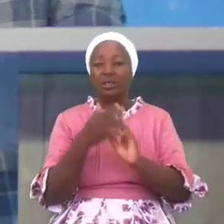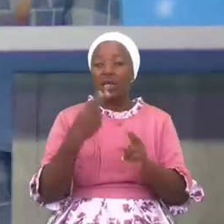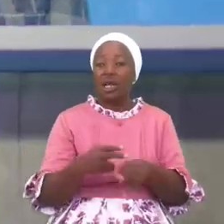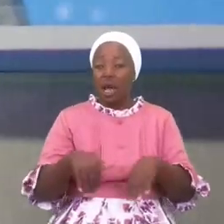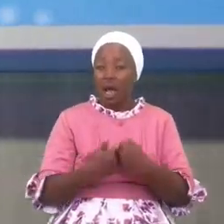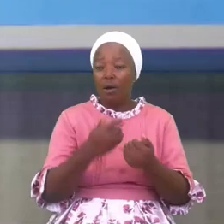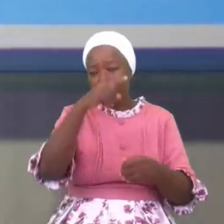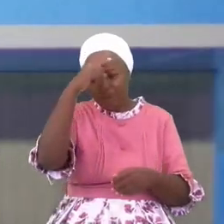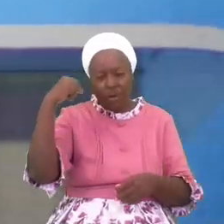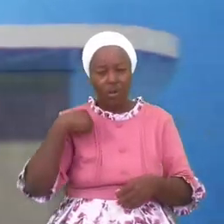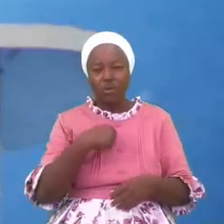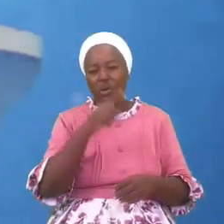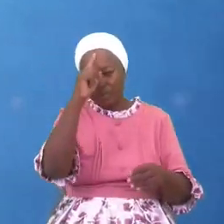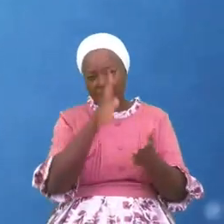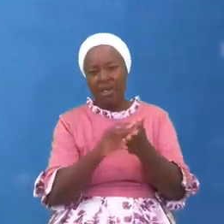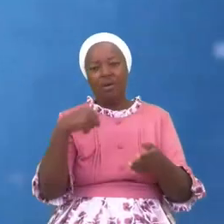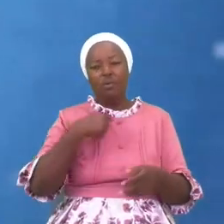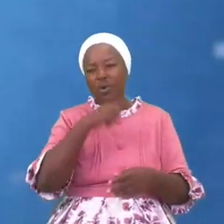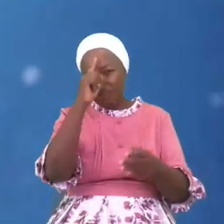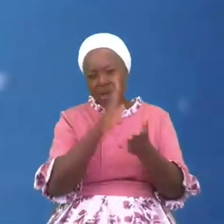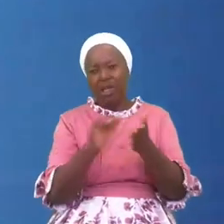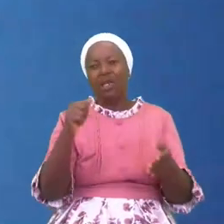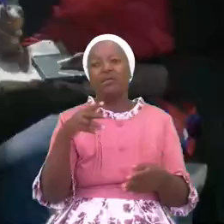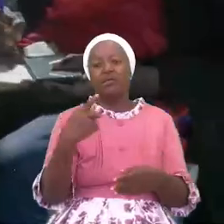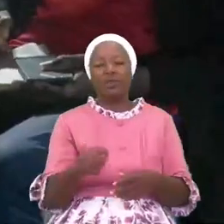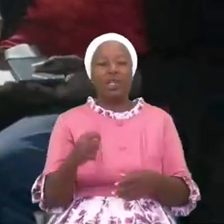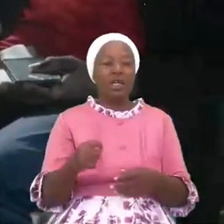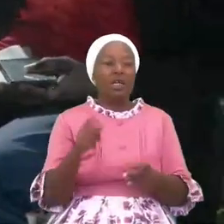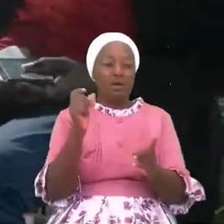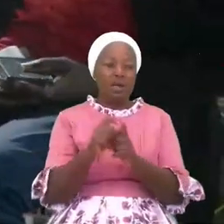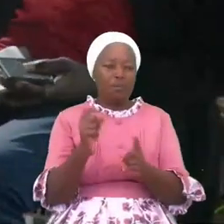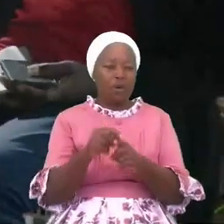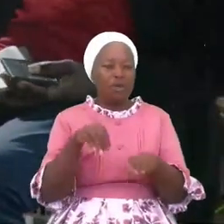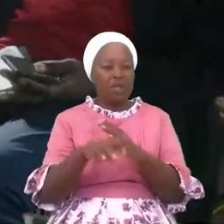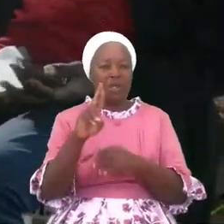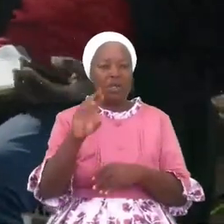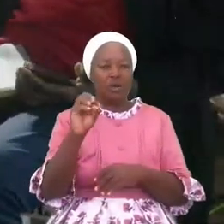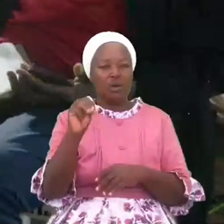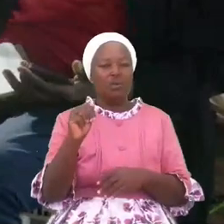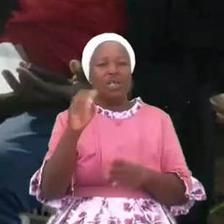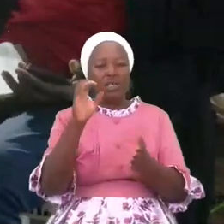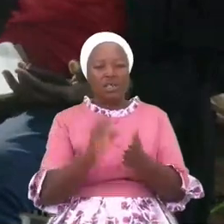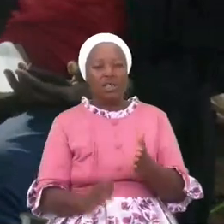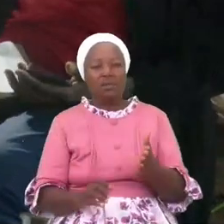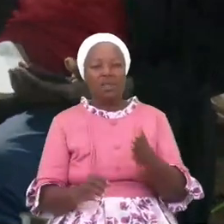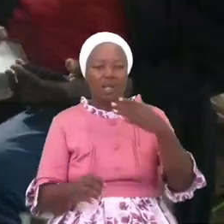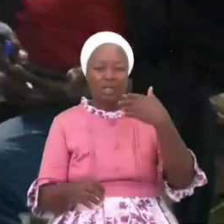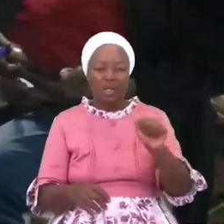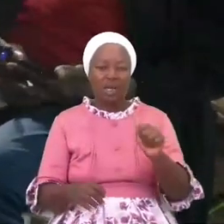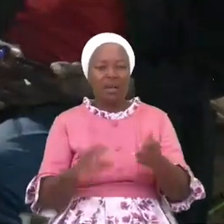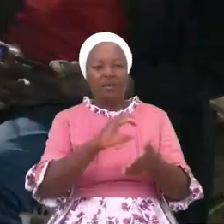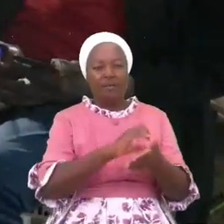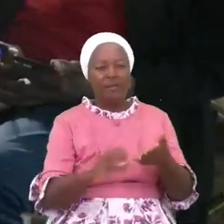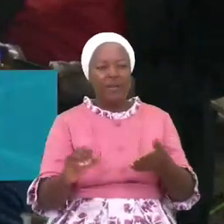believe the report. In Romans chapter 10, I'm reading from verse 16. Romans chapter 10, we're reading